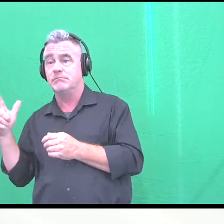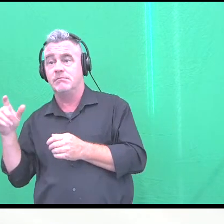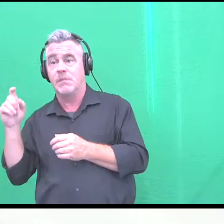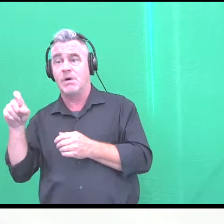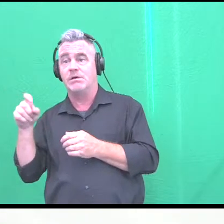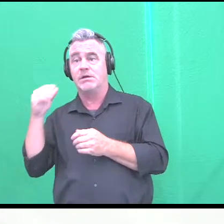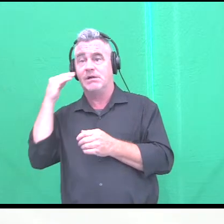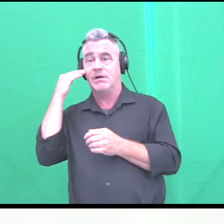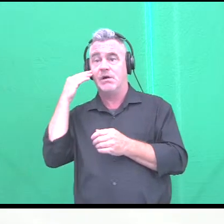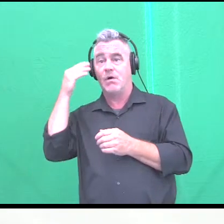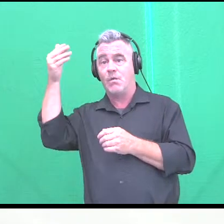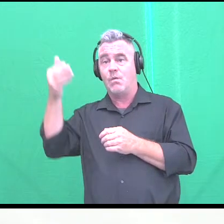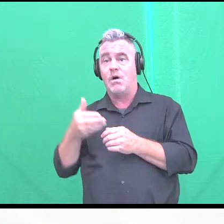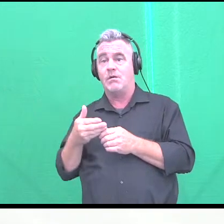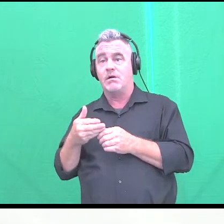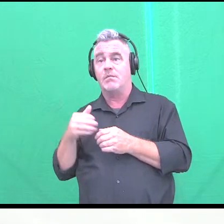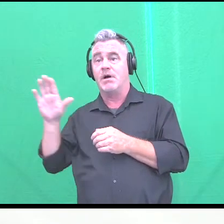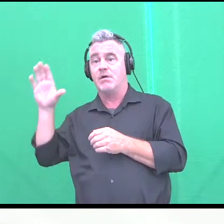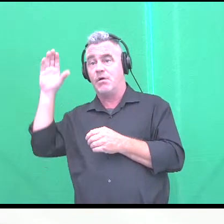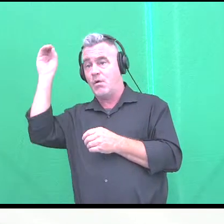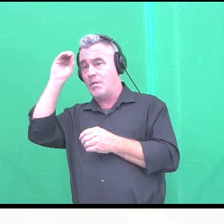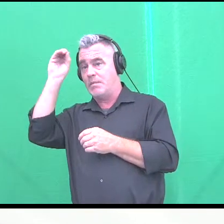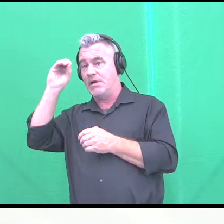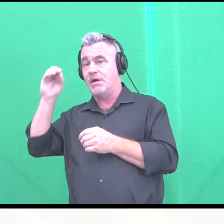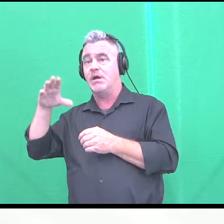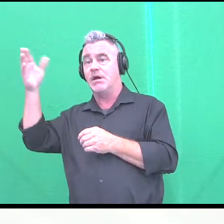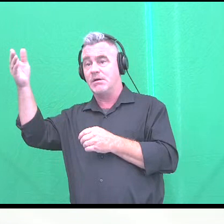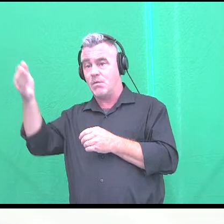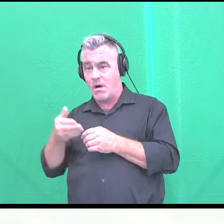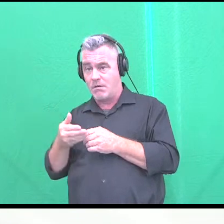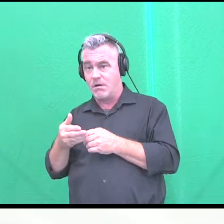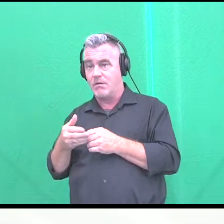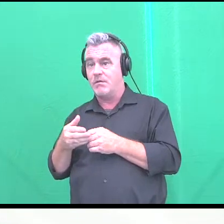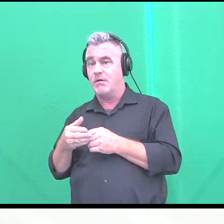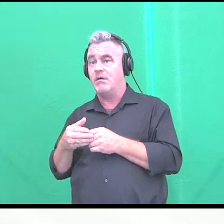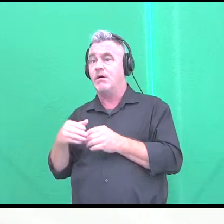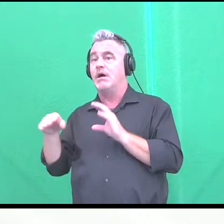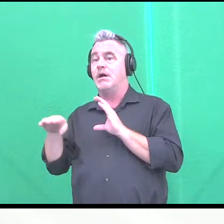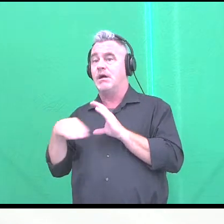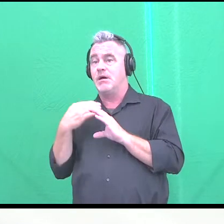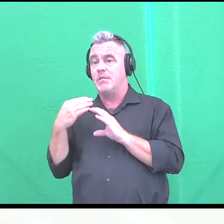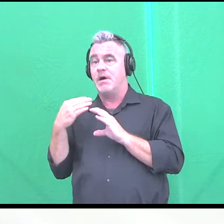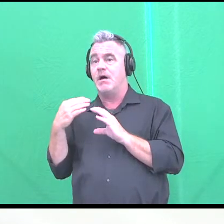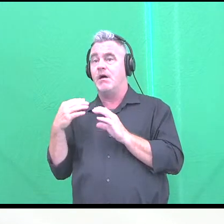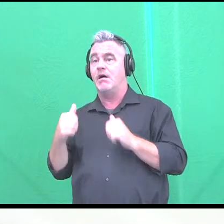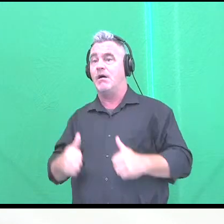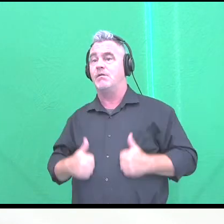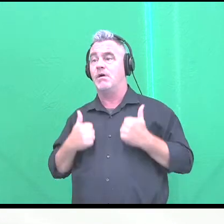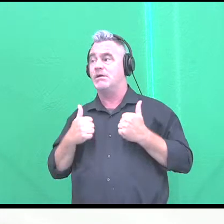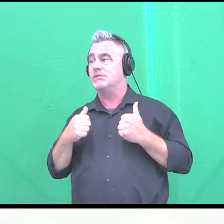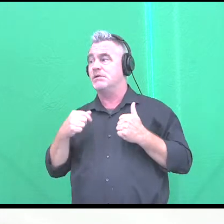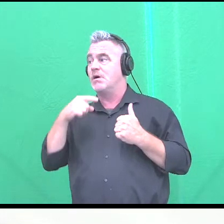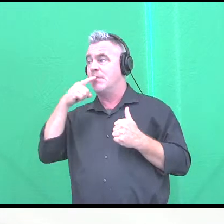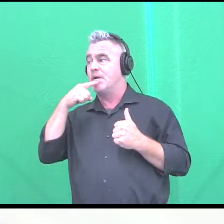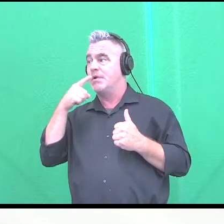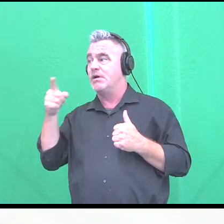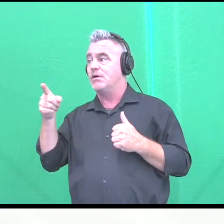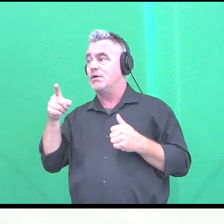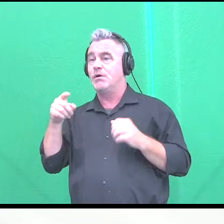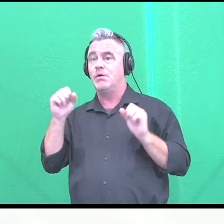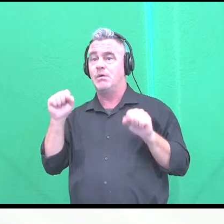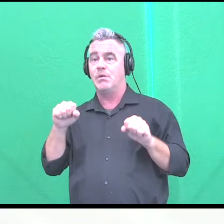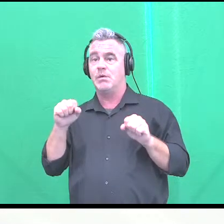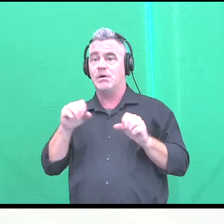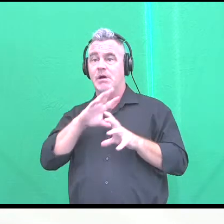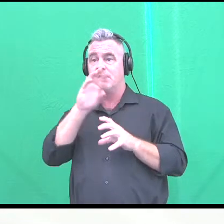anytime, and your opinion is welcome anytime. And our email addresses are all published. You can participate in